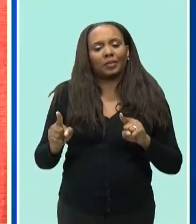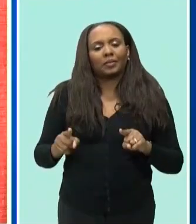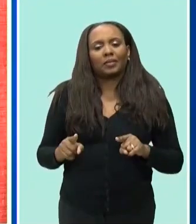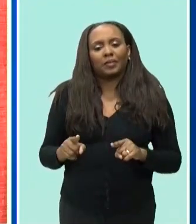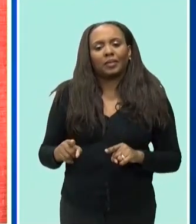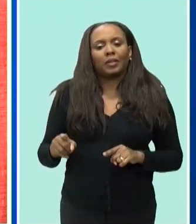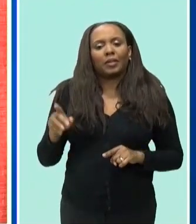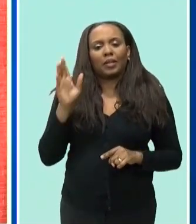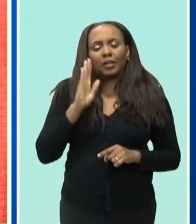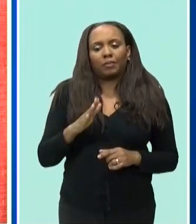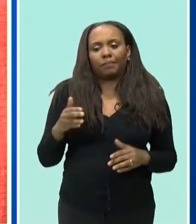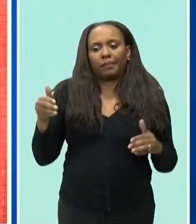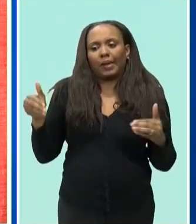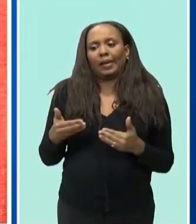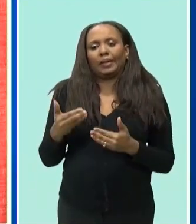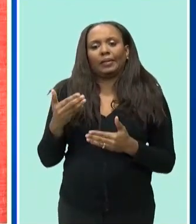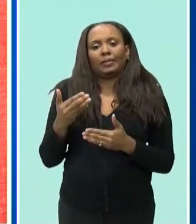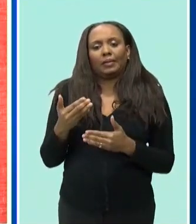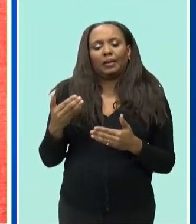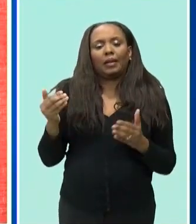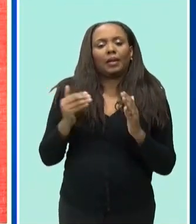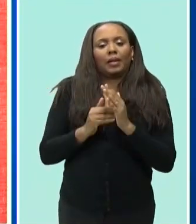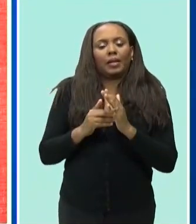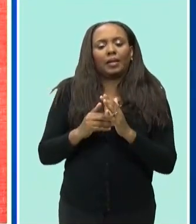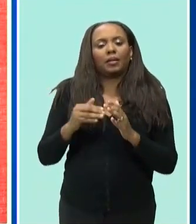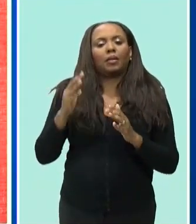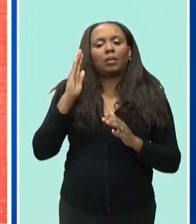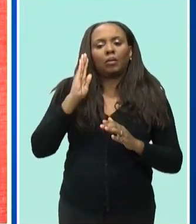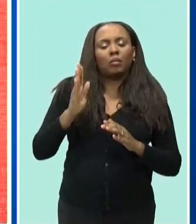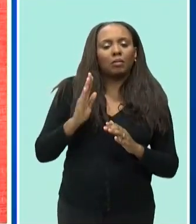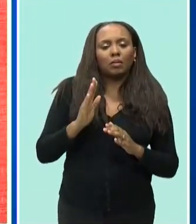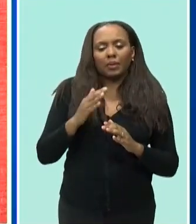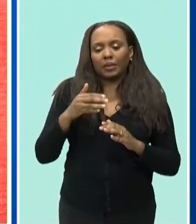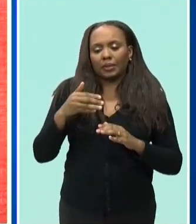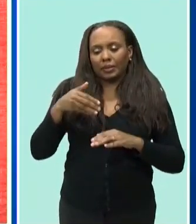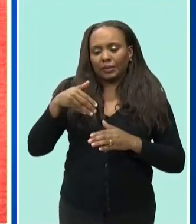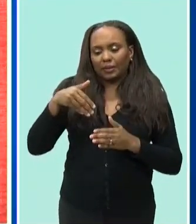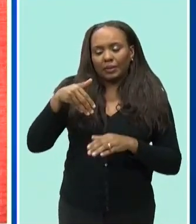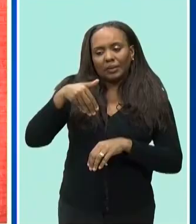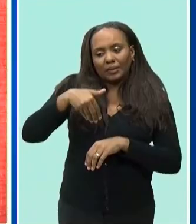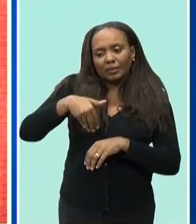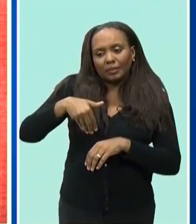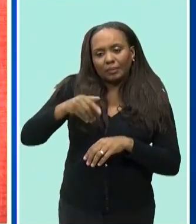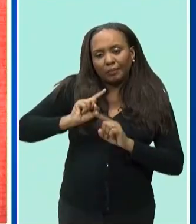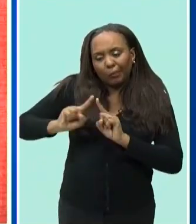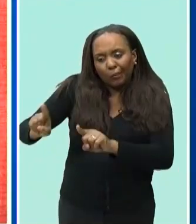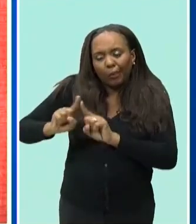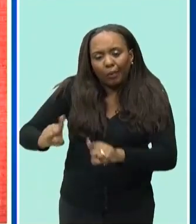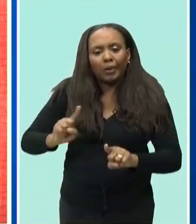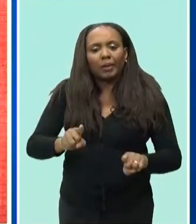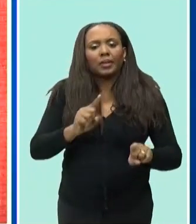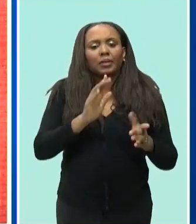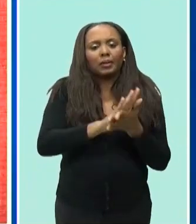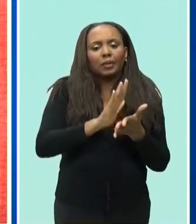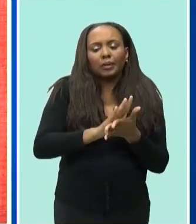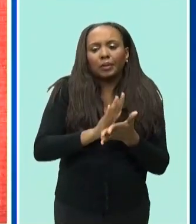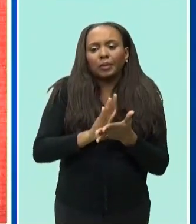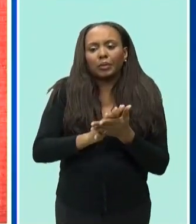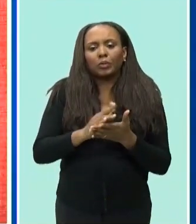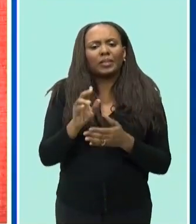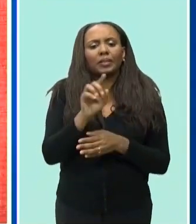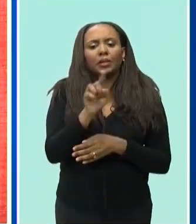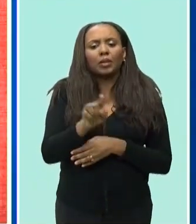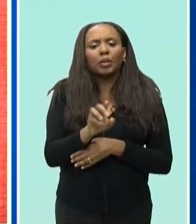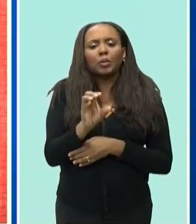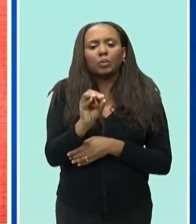these groundsmen. And these groundsmen are going to be put into zones where the schools themselves would be serviced. And it has been indicated as well that we